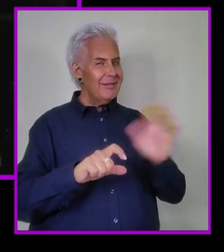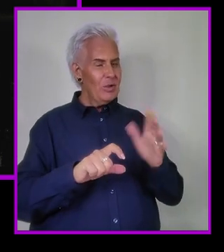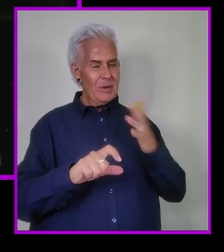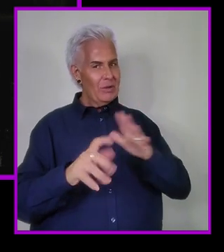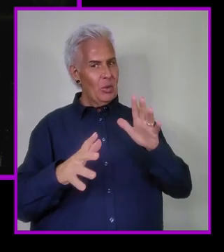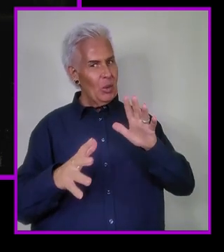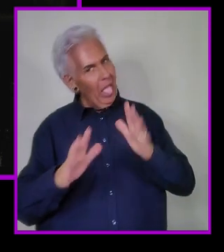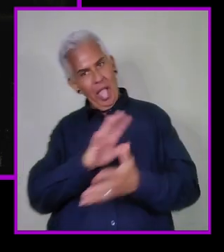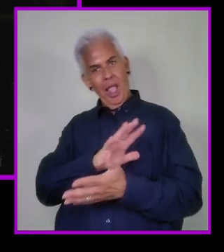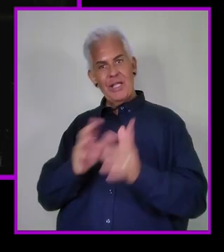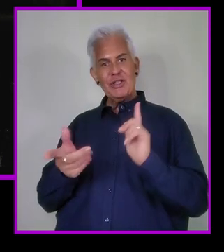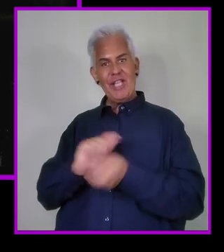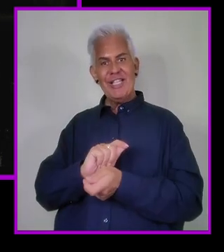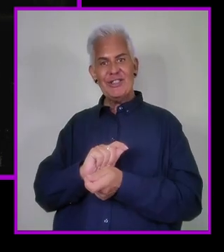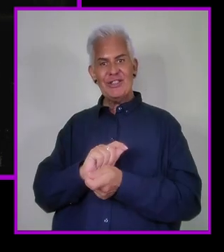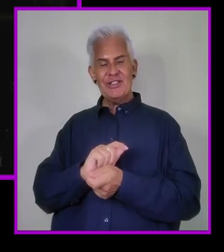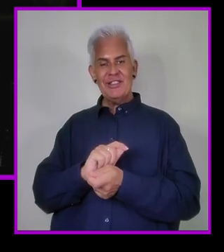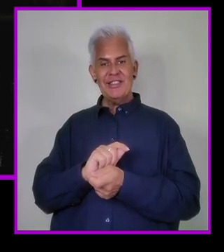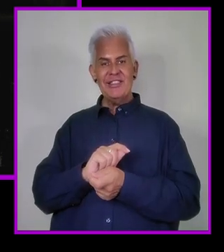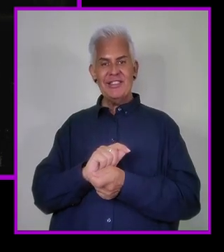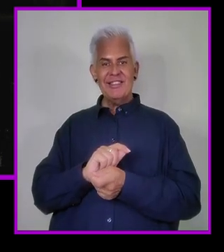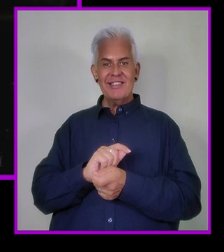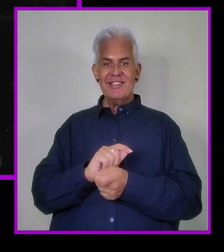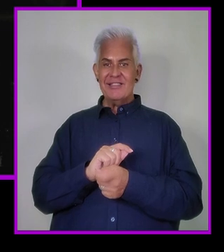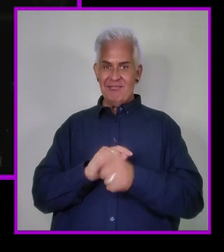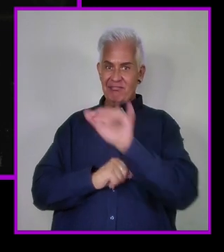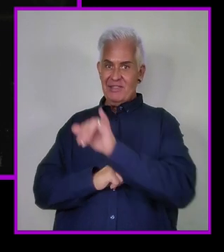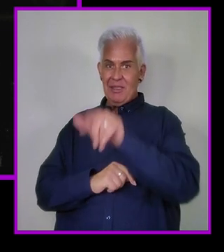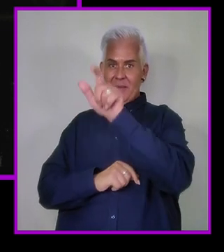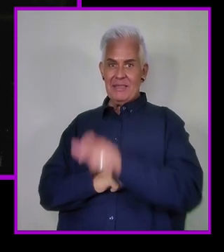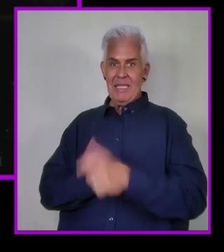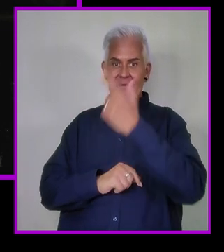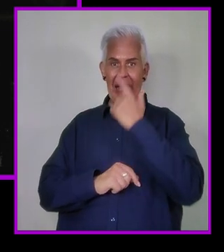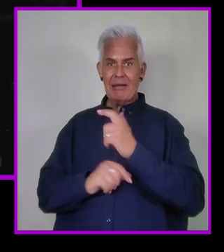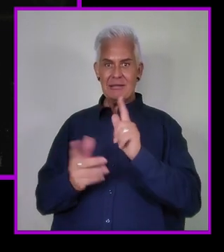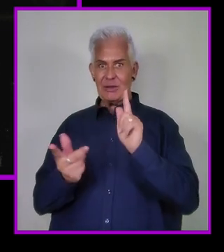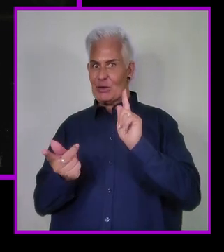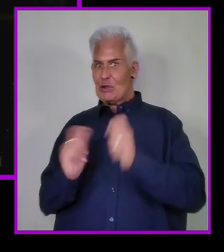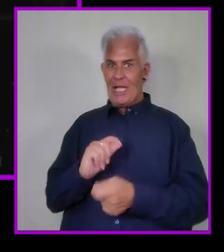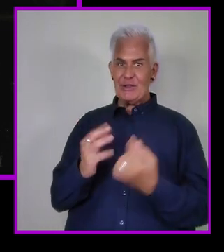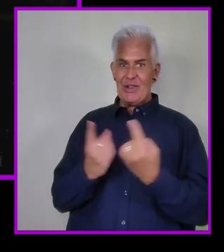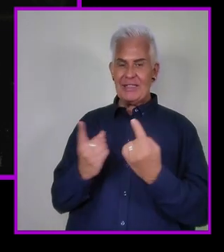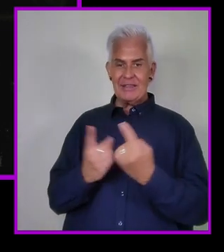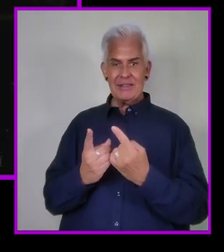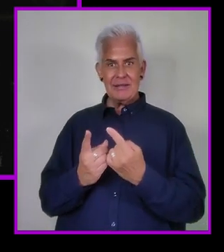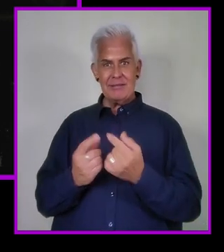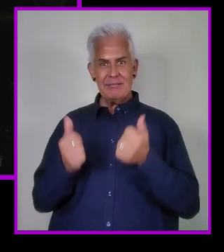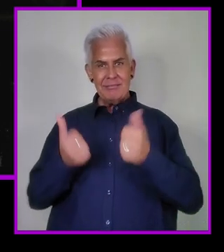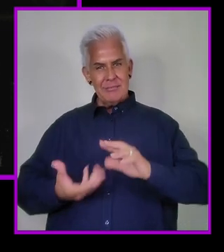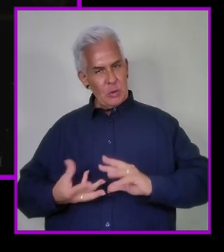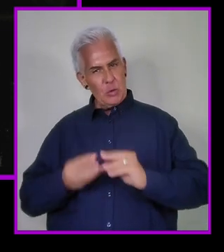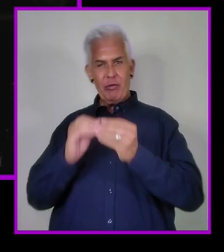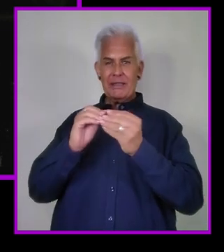need a disruptor, a disruptor, and somebody who can disturb, in a really creative,